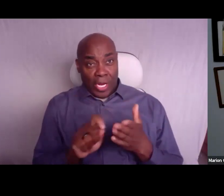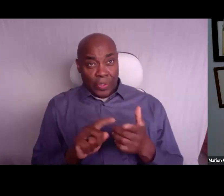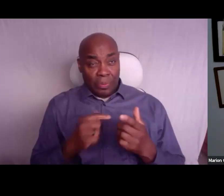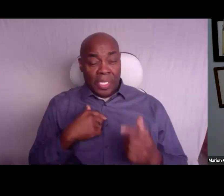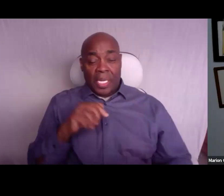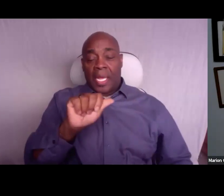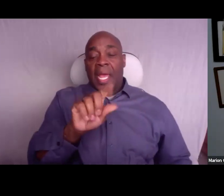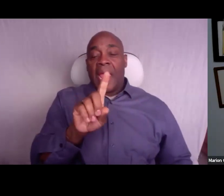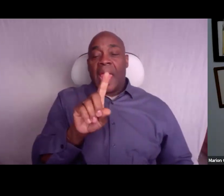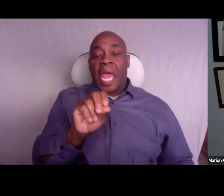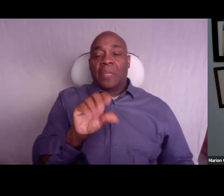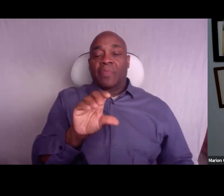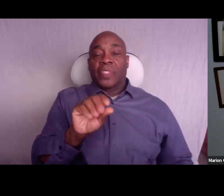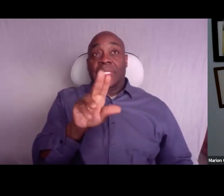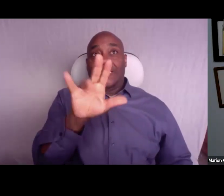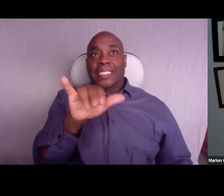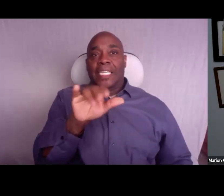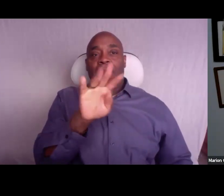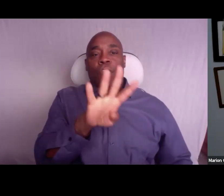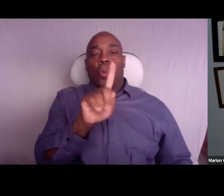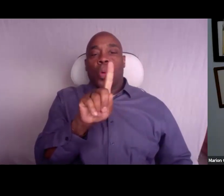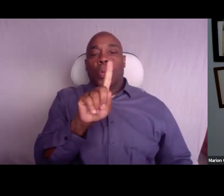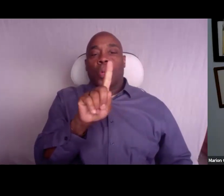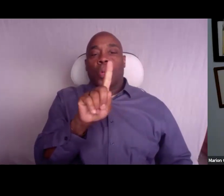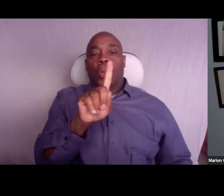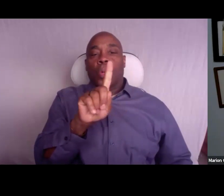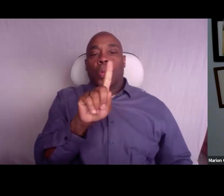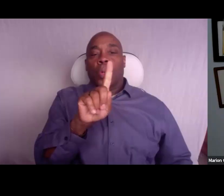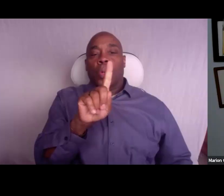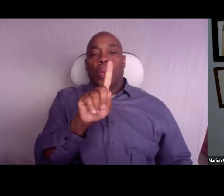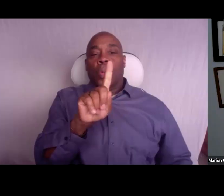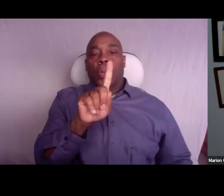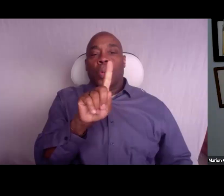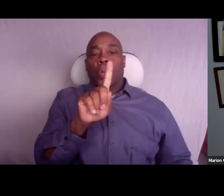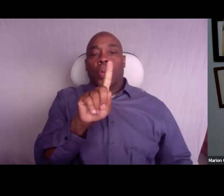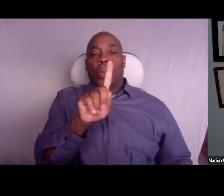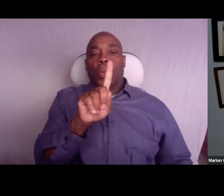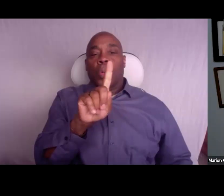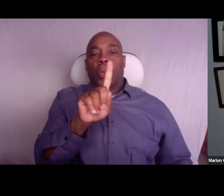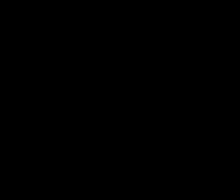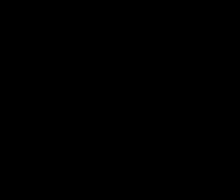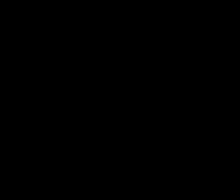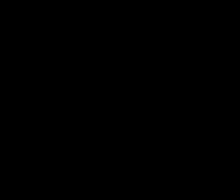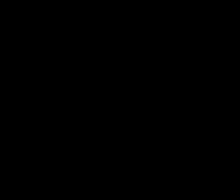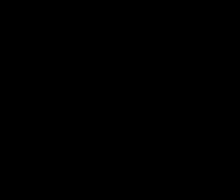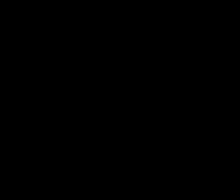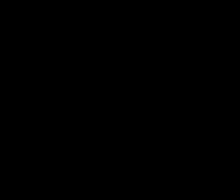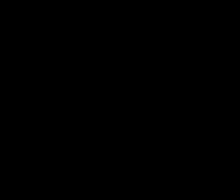advocacy411@gmail.com. Advocacy411@gmail.com.